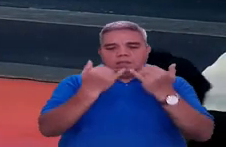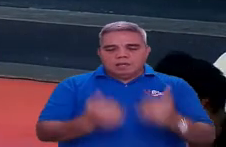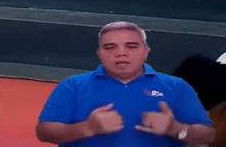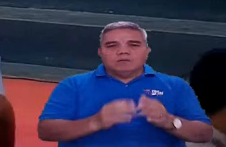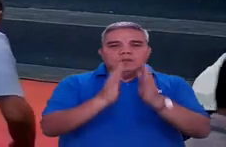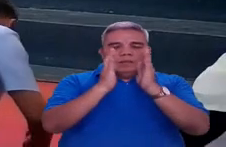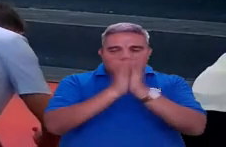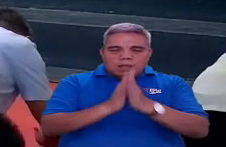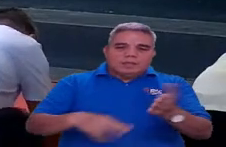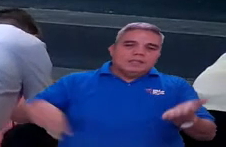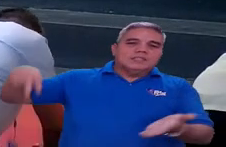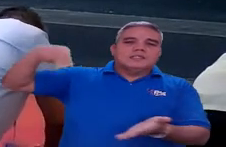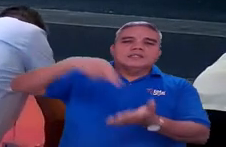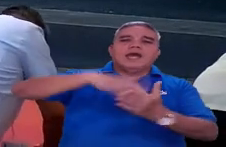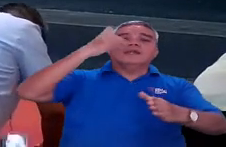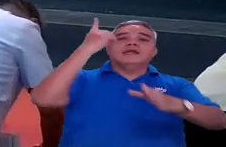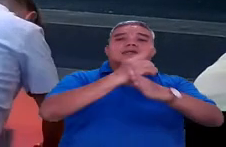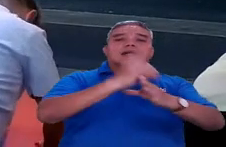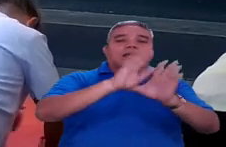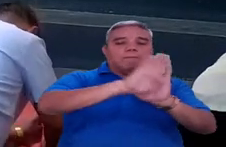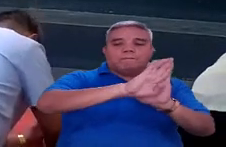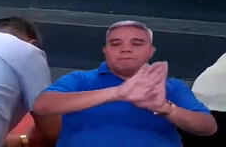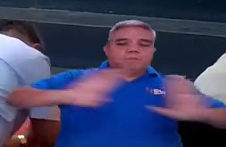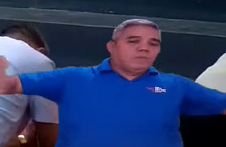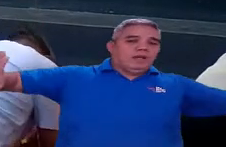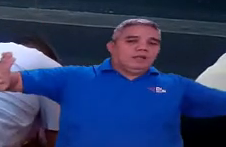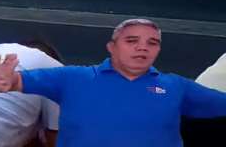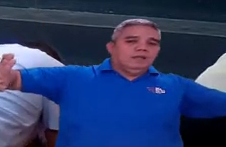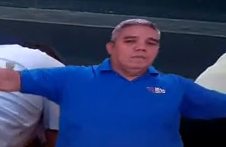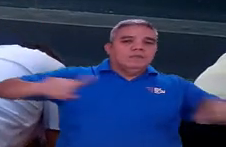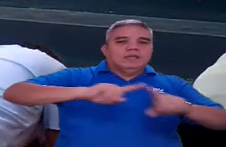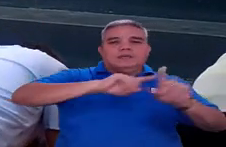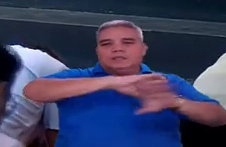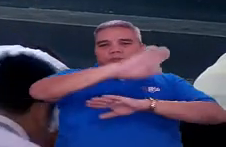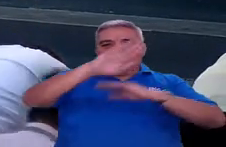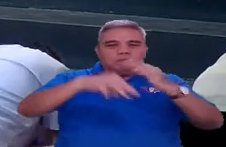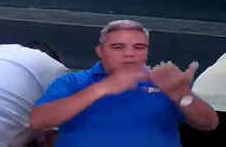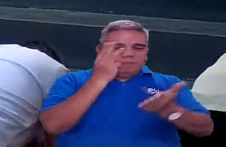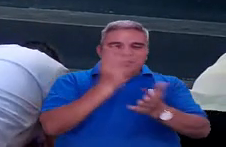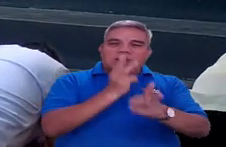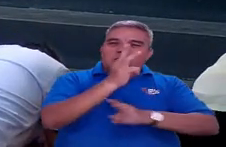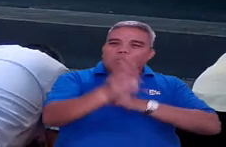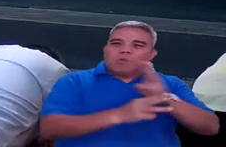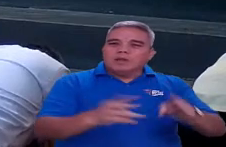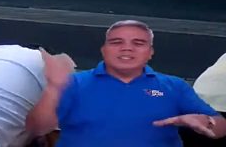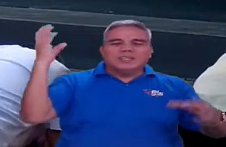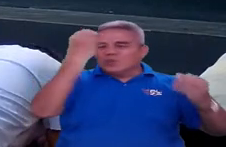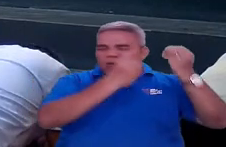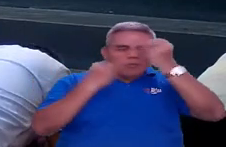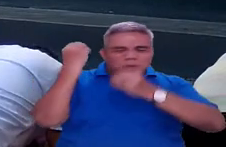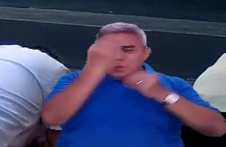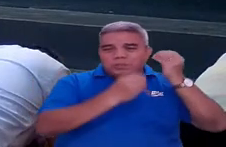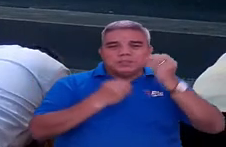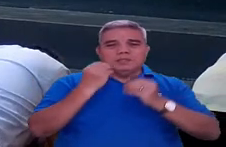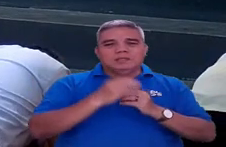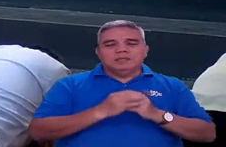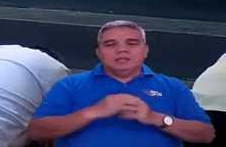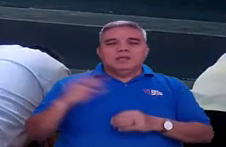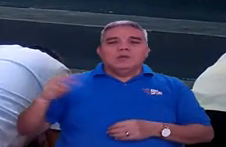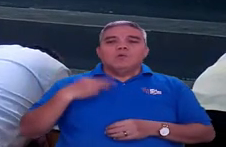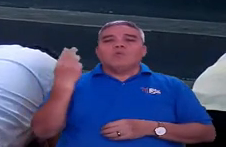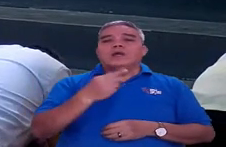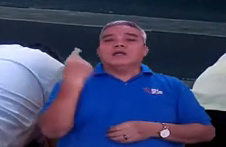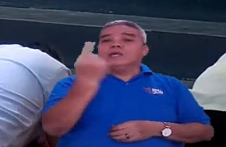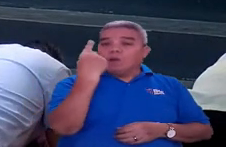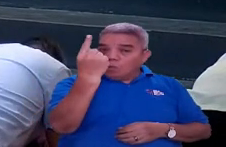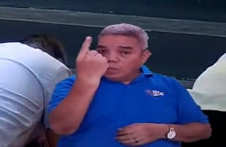time for us to stand in the gap. In the midst of a turbulent world, in the midst of a world that is confused, we